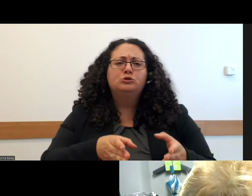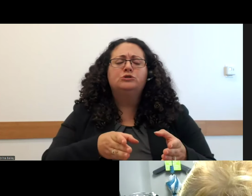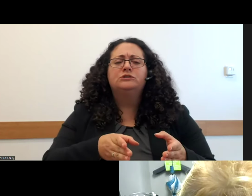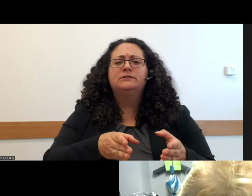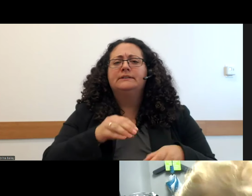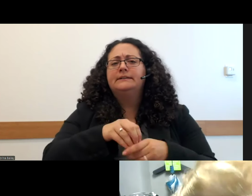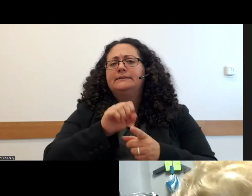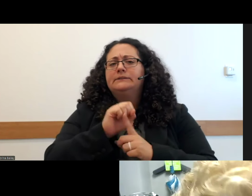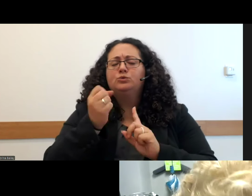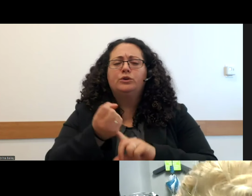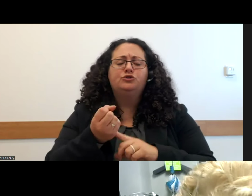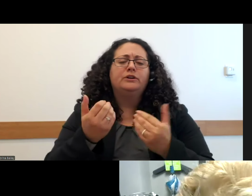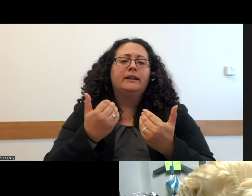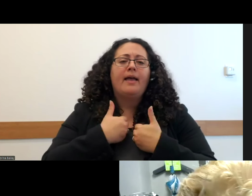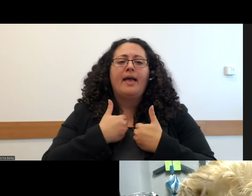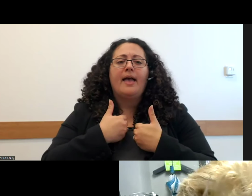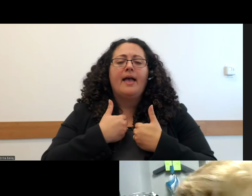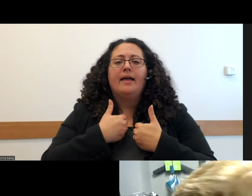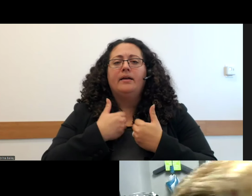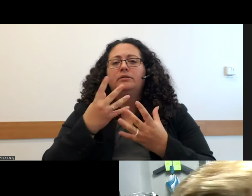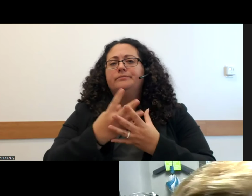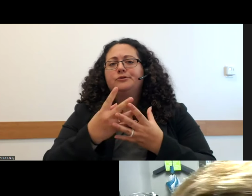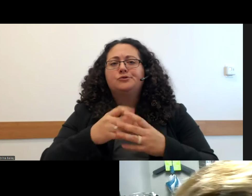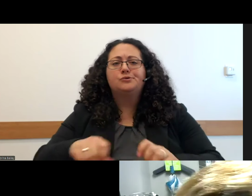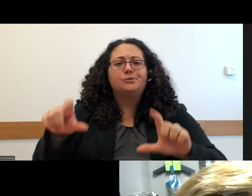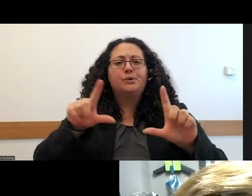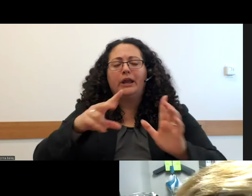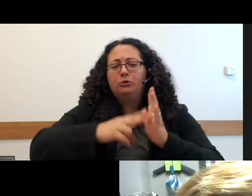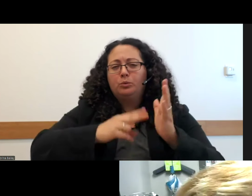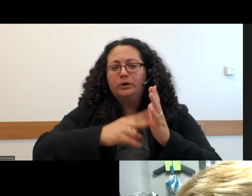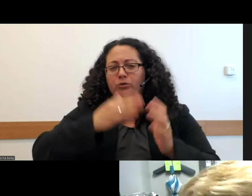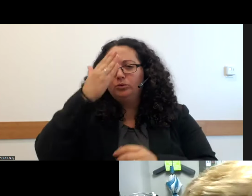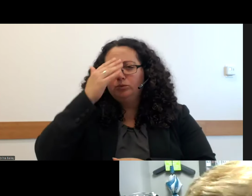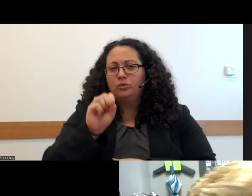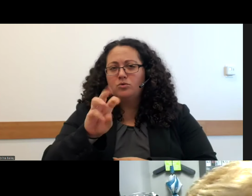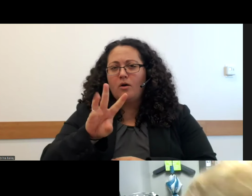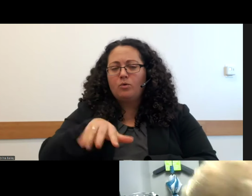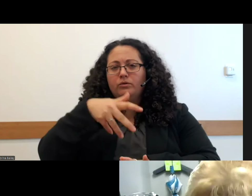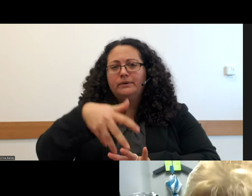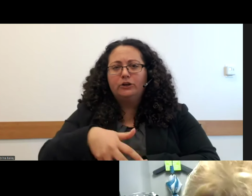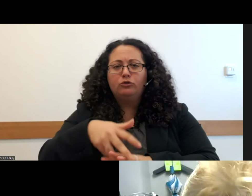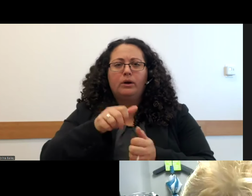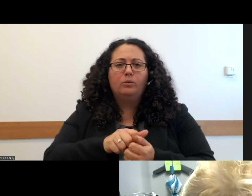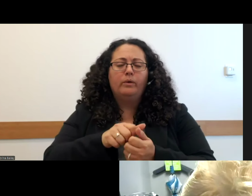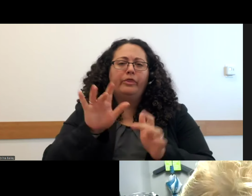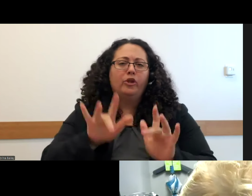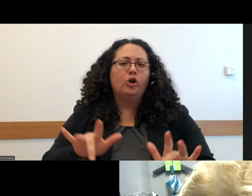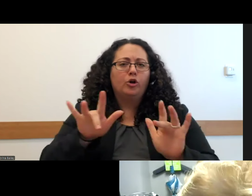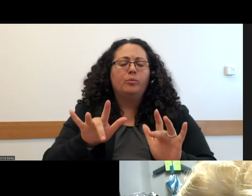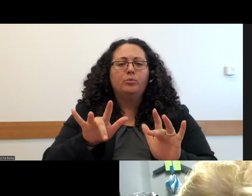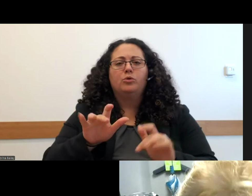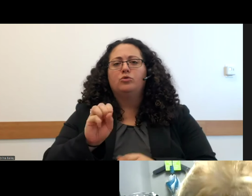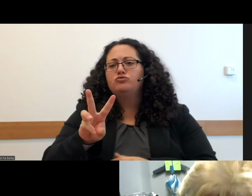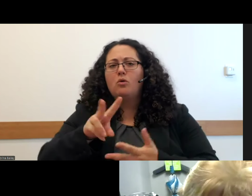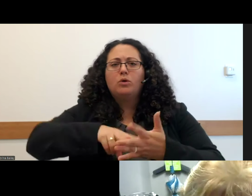the situation had a screen reader, that software that's integrated with their computer system that reads